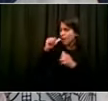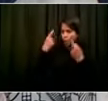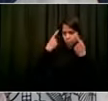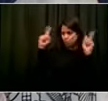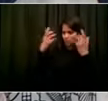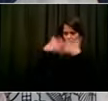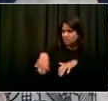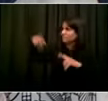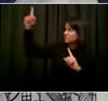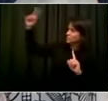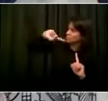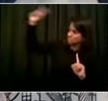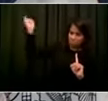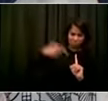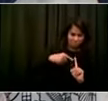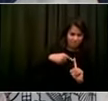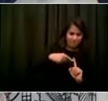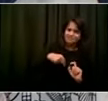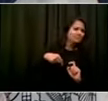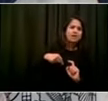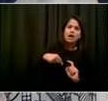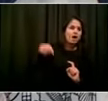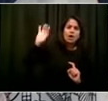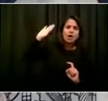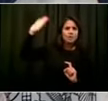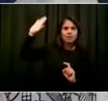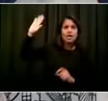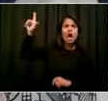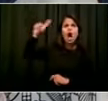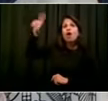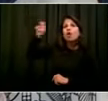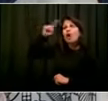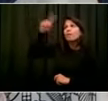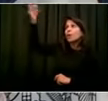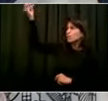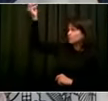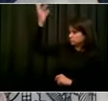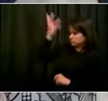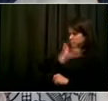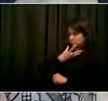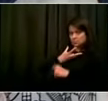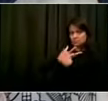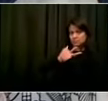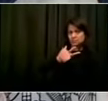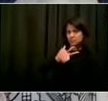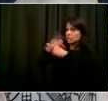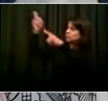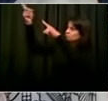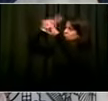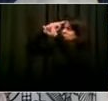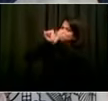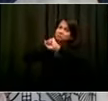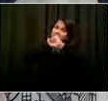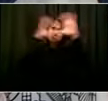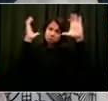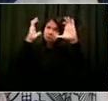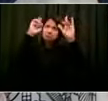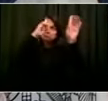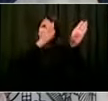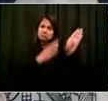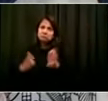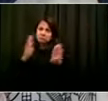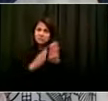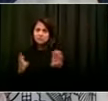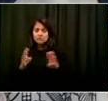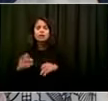We want an aggressive enforcement vision. We're going to work together with the state. I told the governor this morning we had 1,000